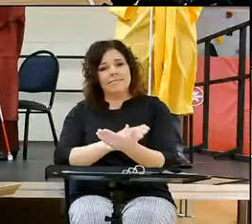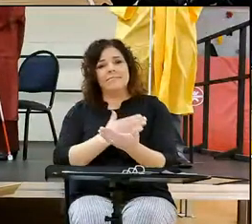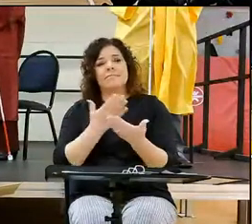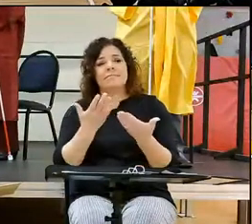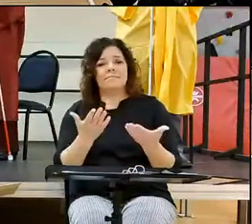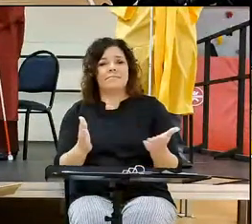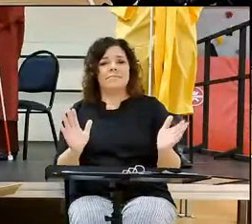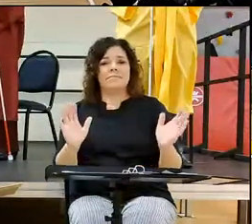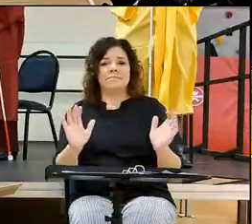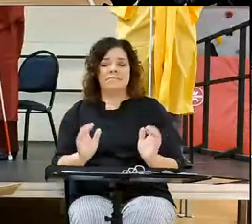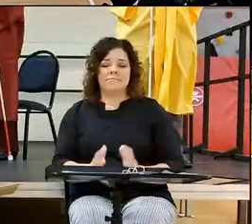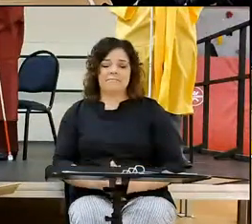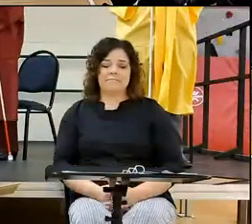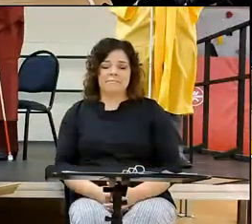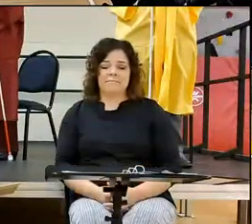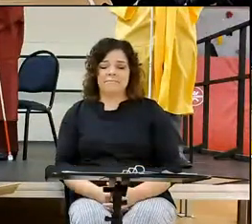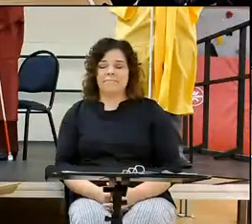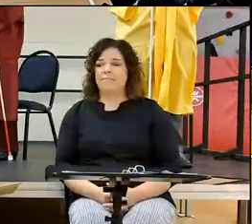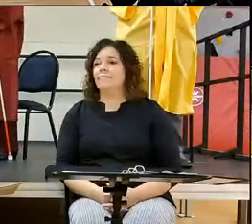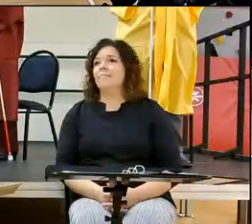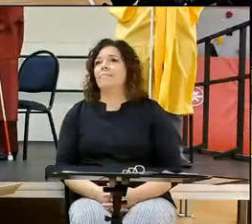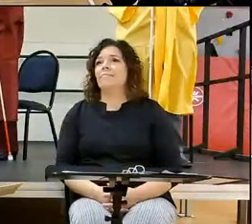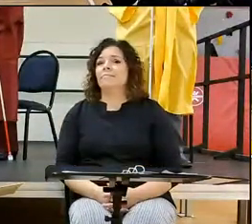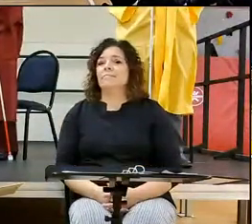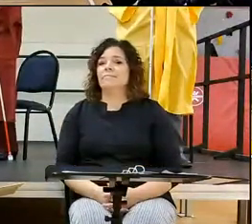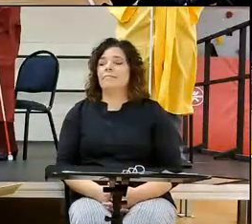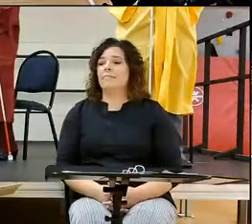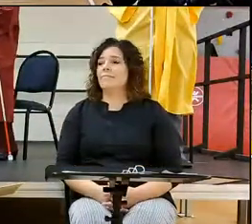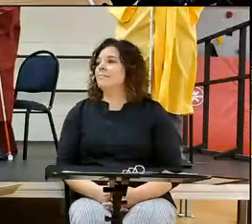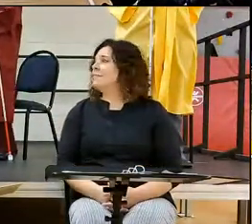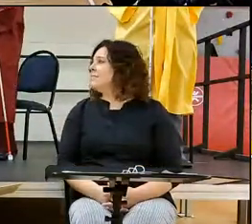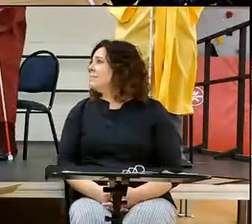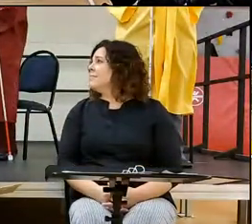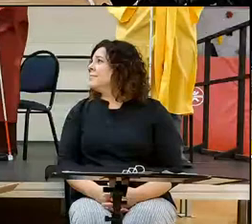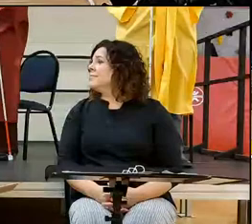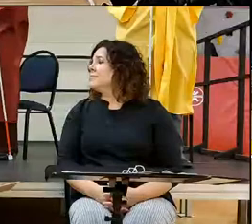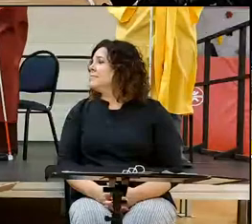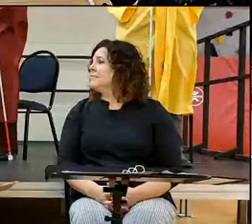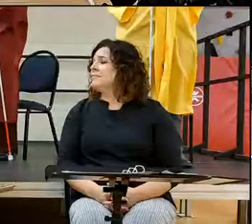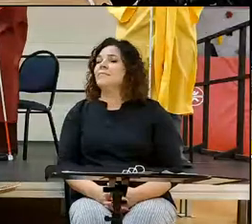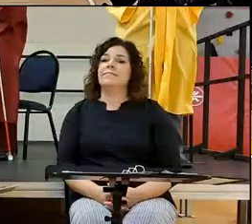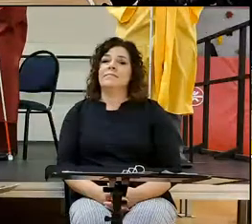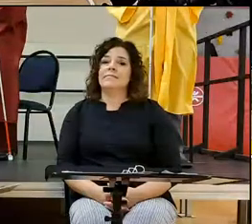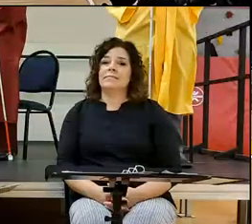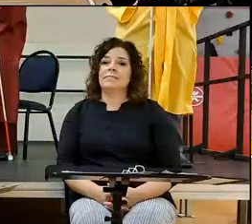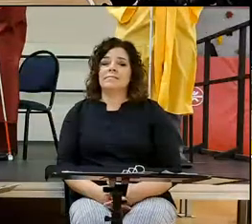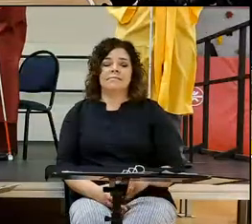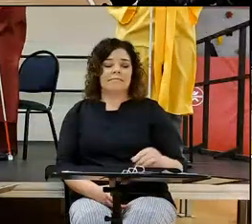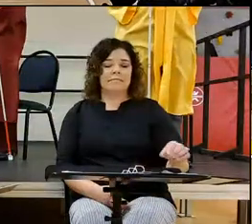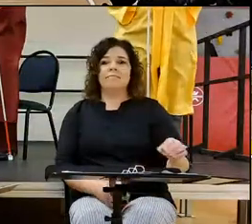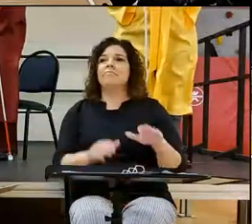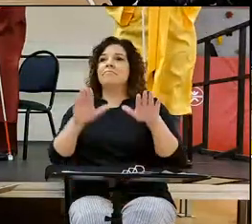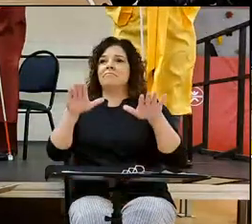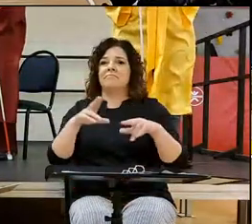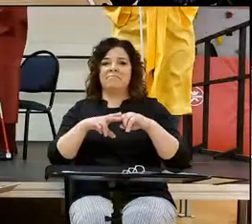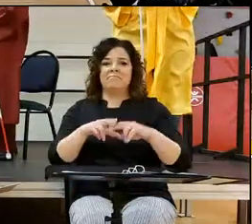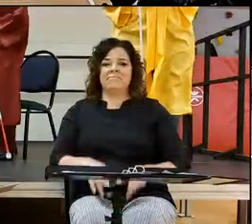That was written by Marilyn Dixon Hyland. J. Jamie comes back to the podium. You can